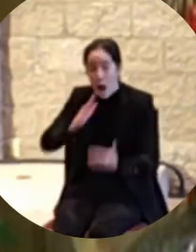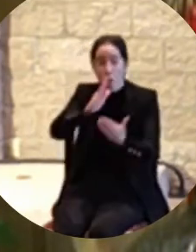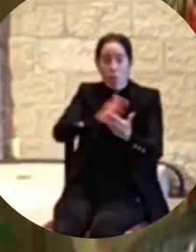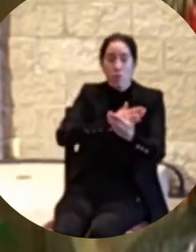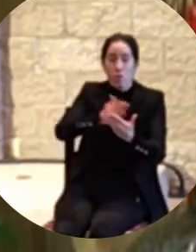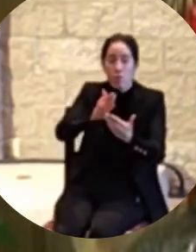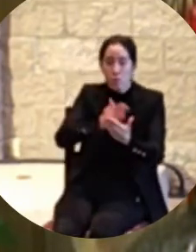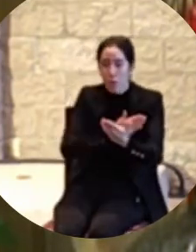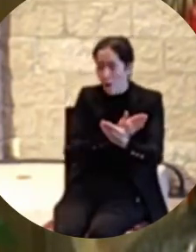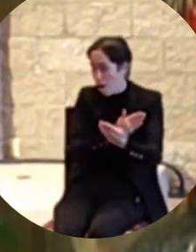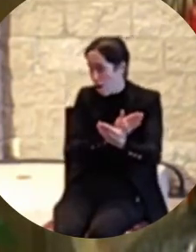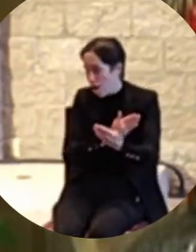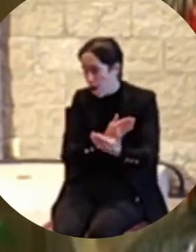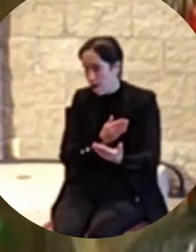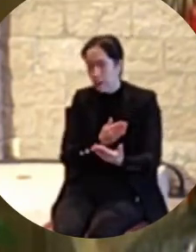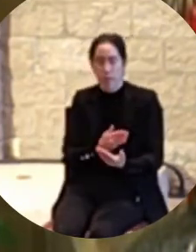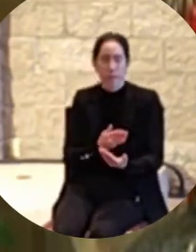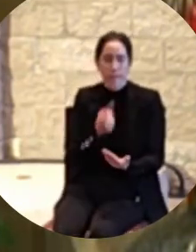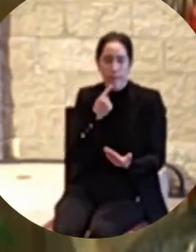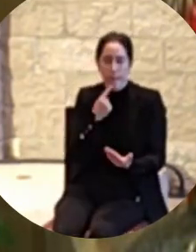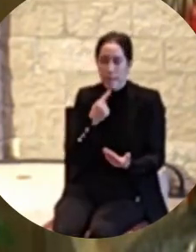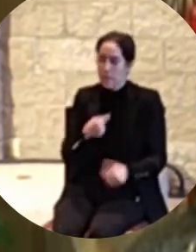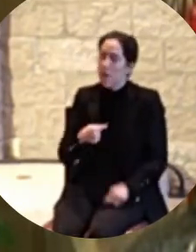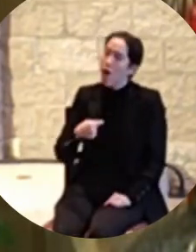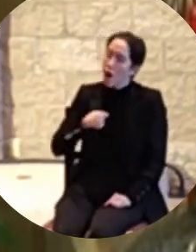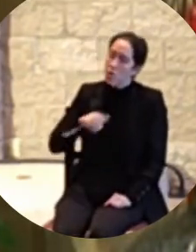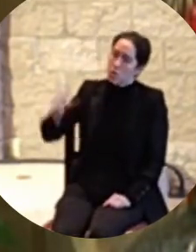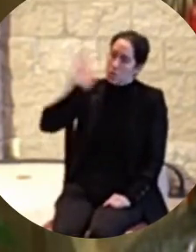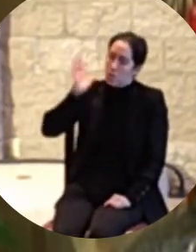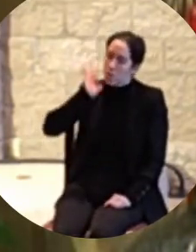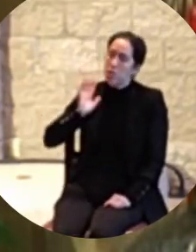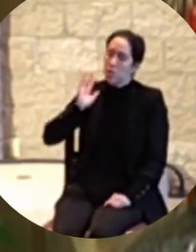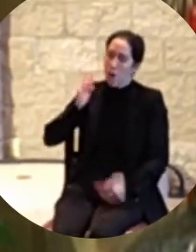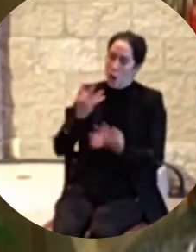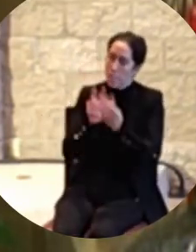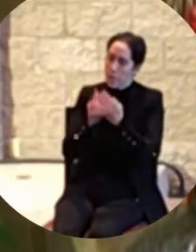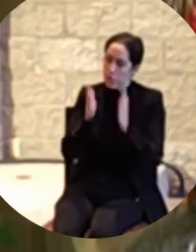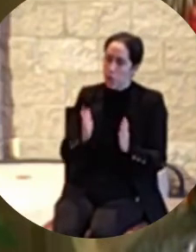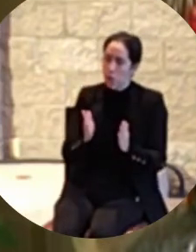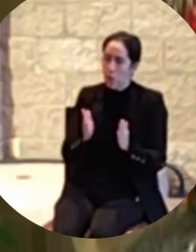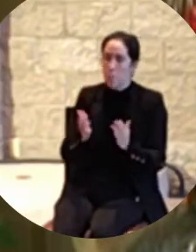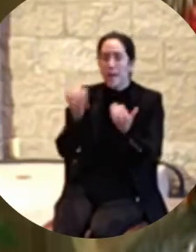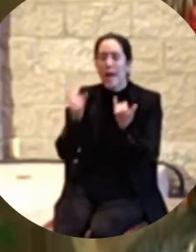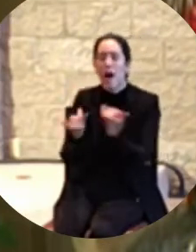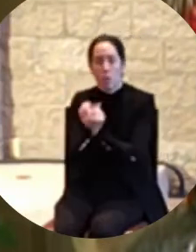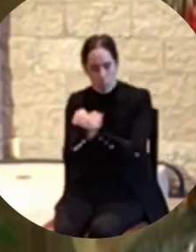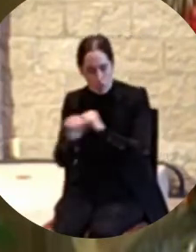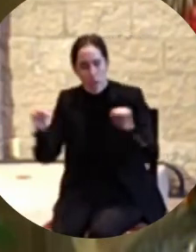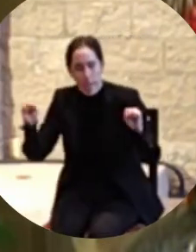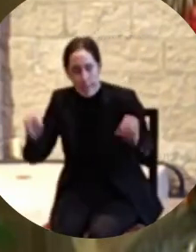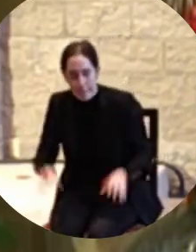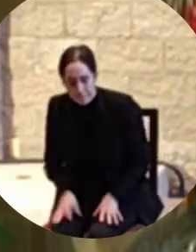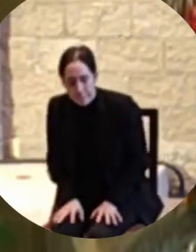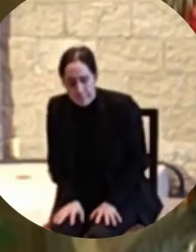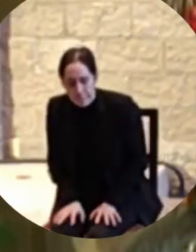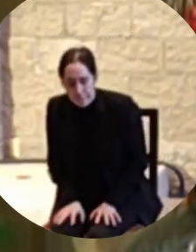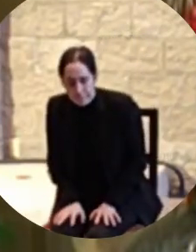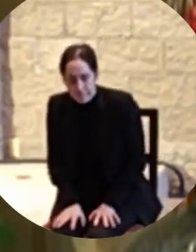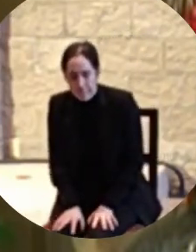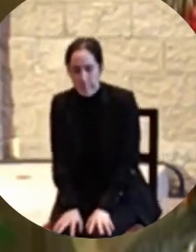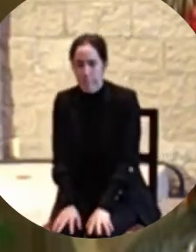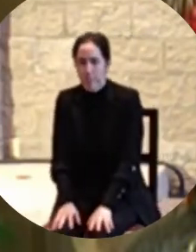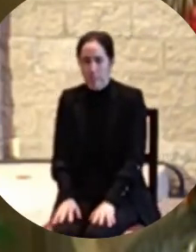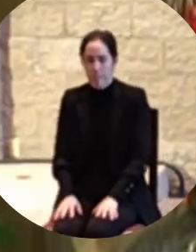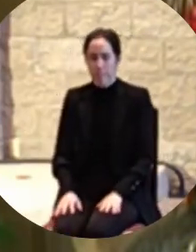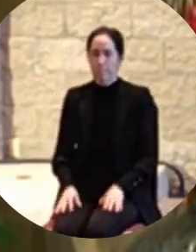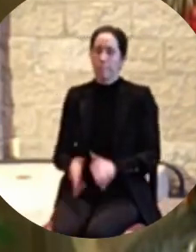It is for our good and does not harm us, except we resist it or do not make an effort to